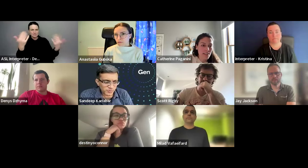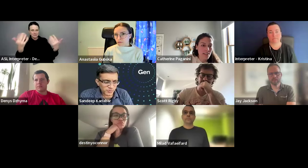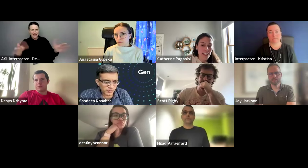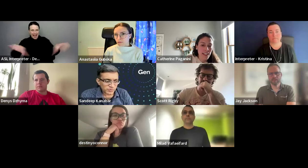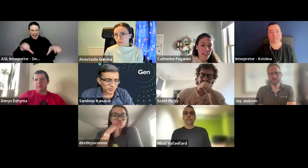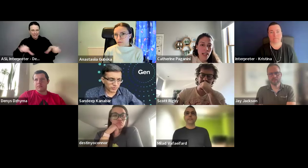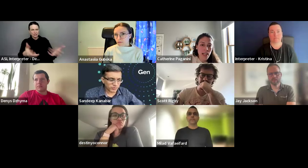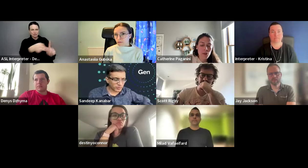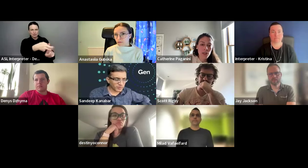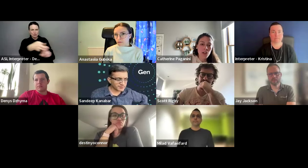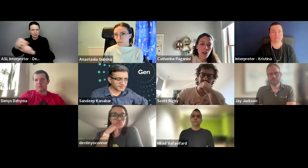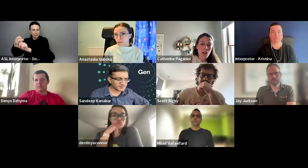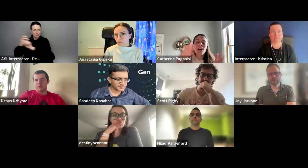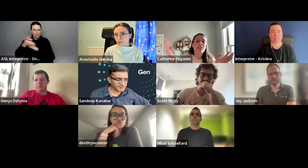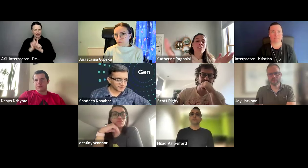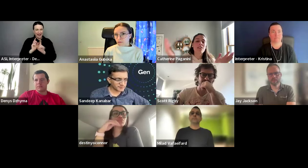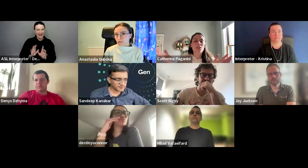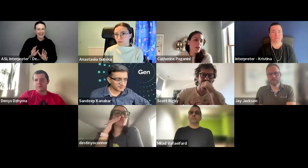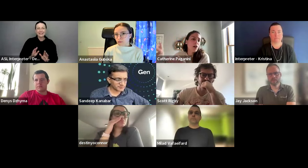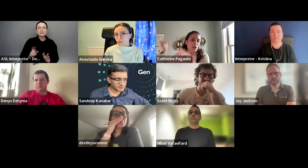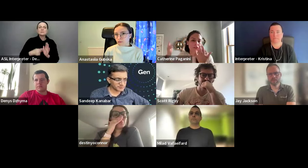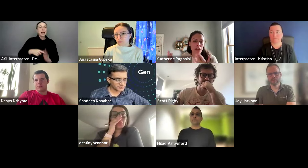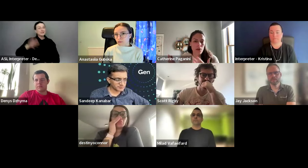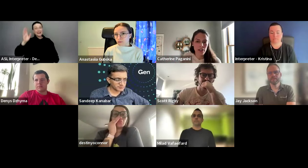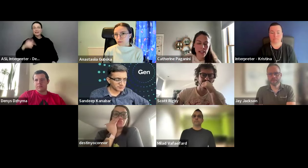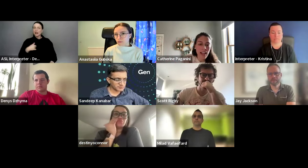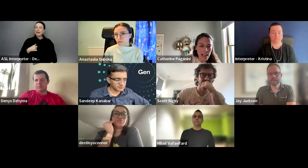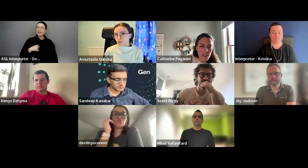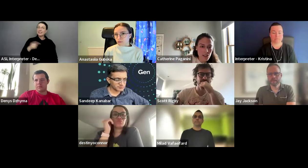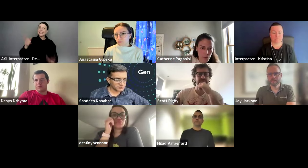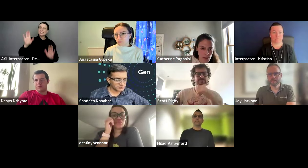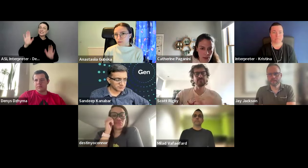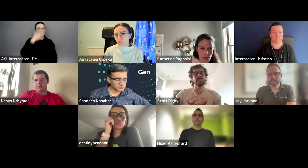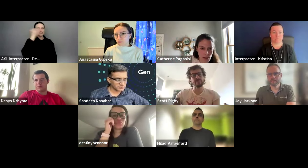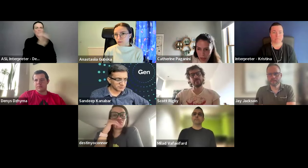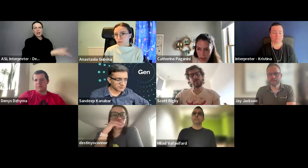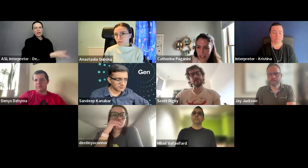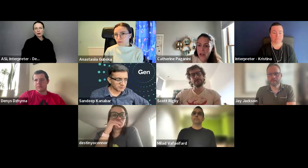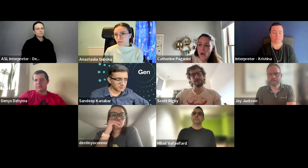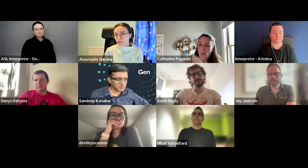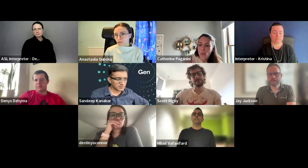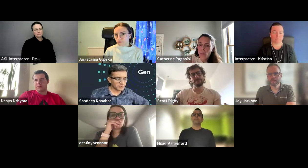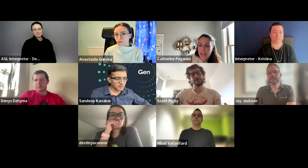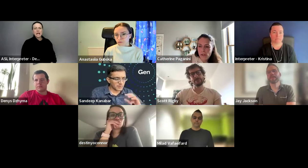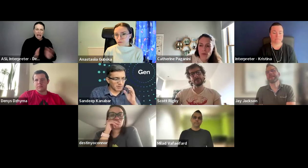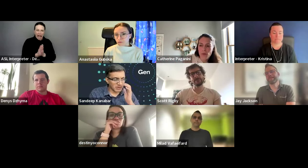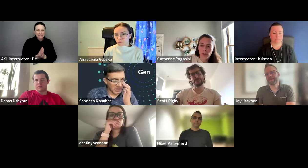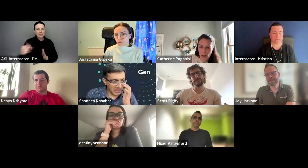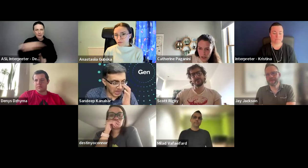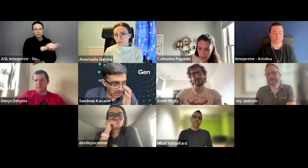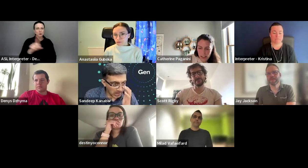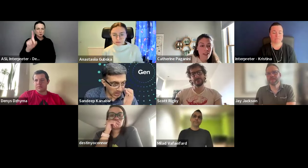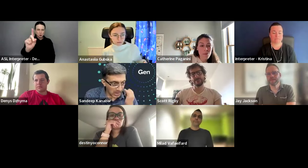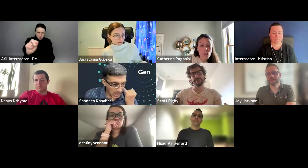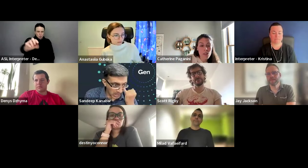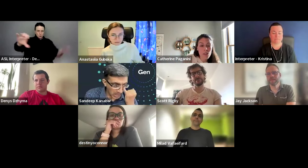recruit allies. Like, sometimes you go to a talk and say, oh, this is great, but then you go and you forget about it. Like, ask something about them, right? Like, what can they do to